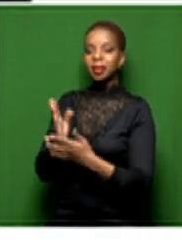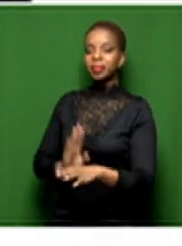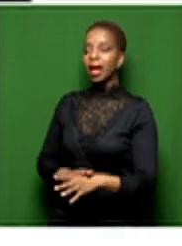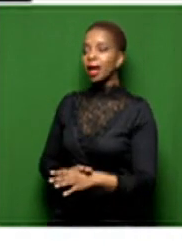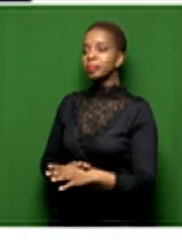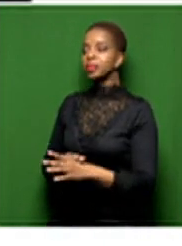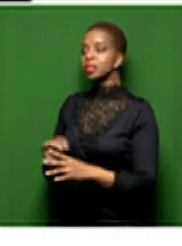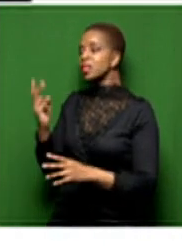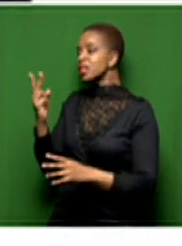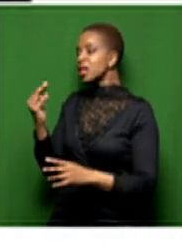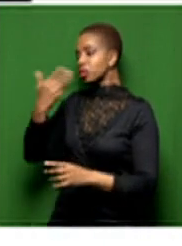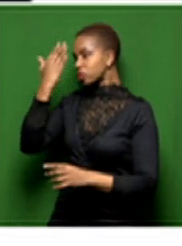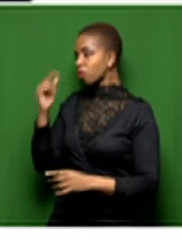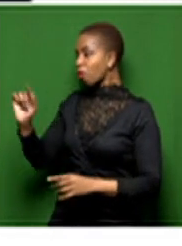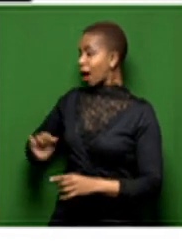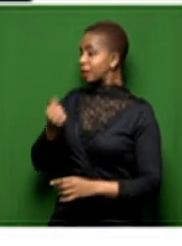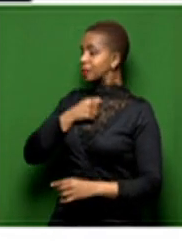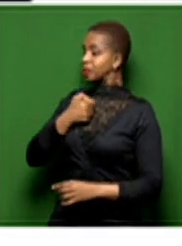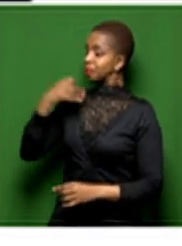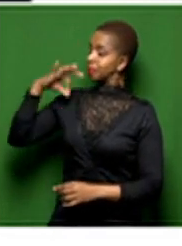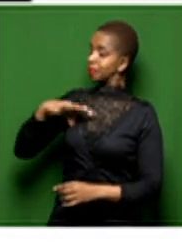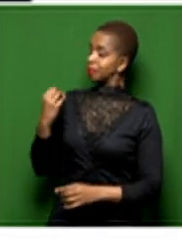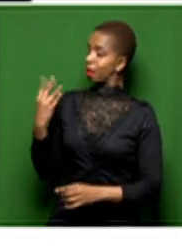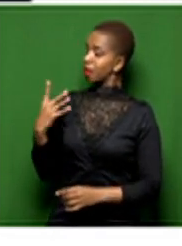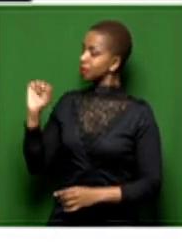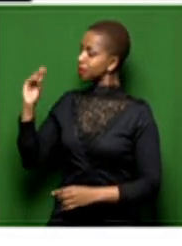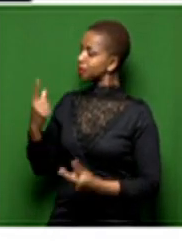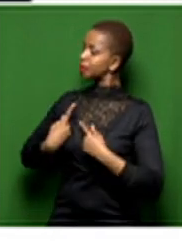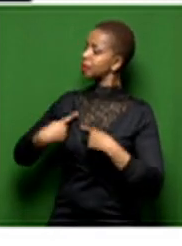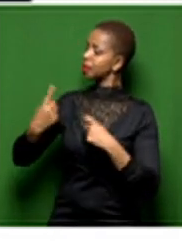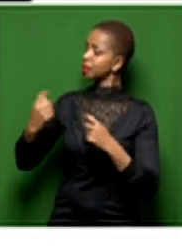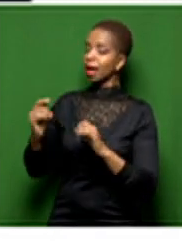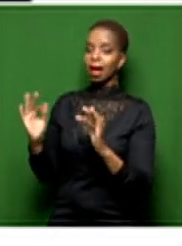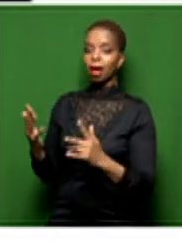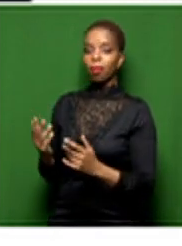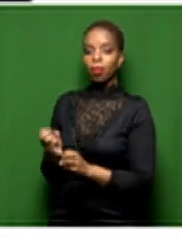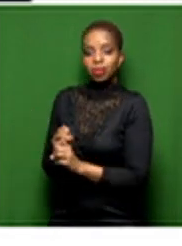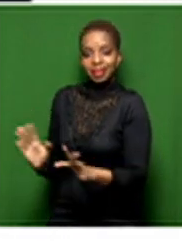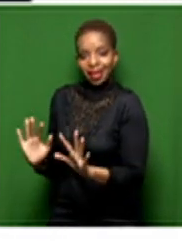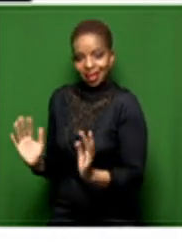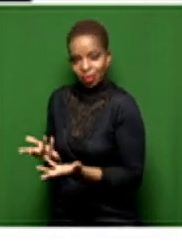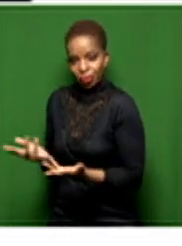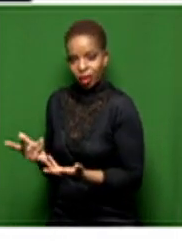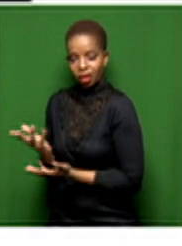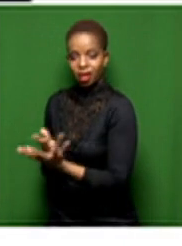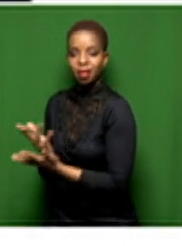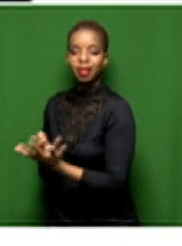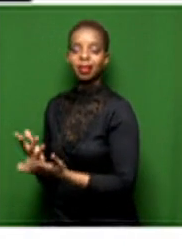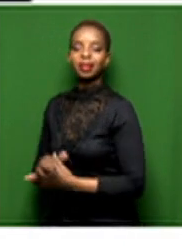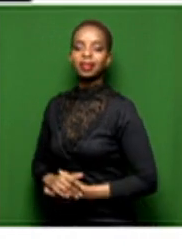their spouses are earning and how they spend their money. So how does one even begin the conversation?